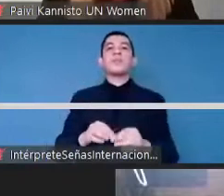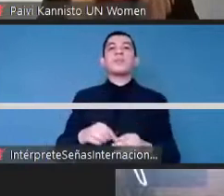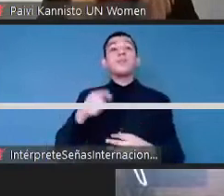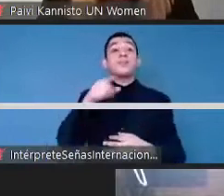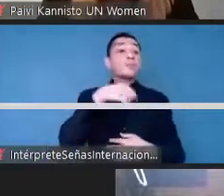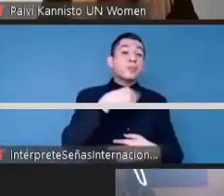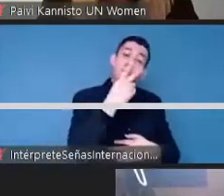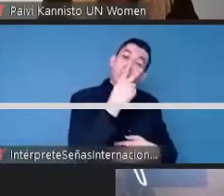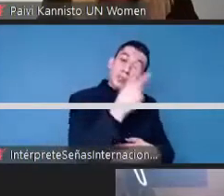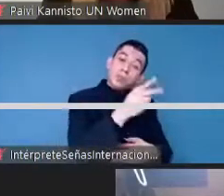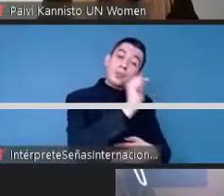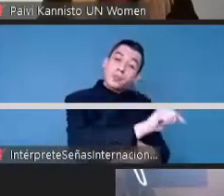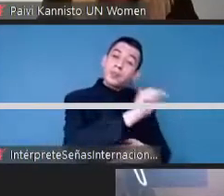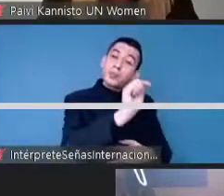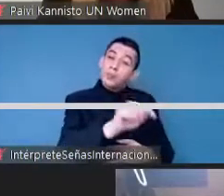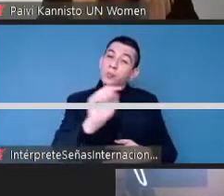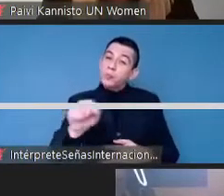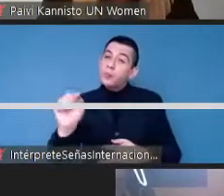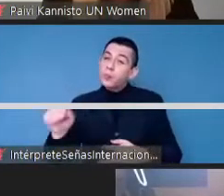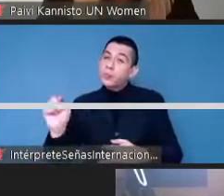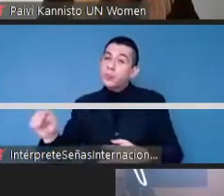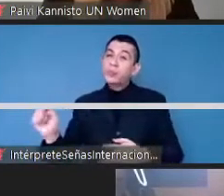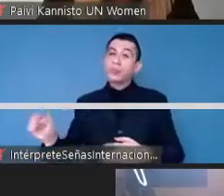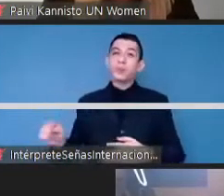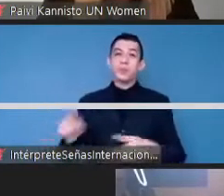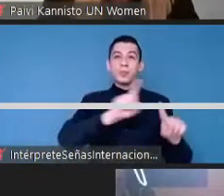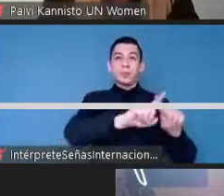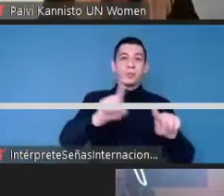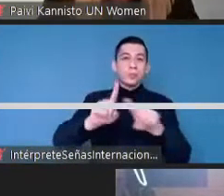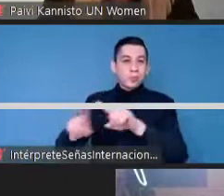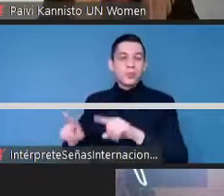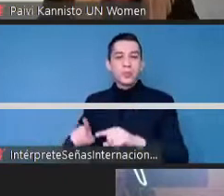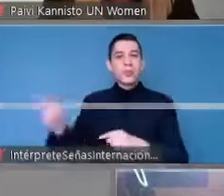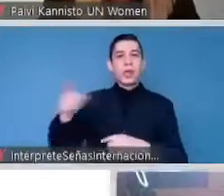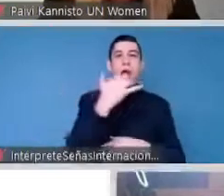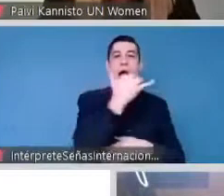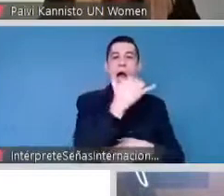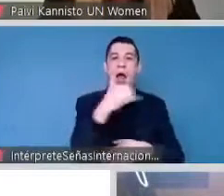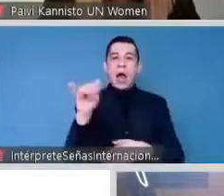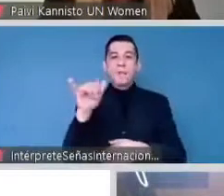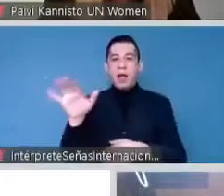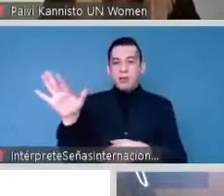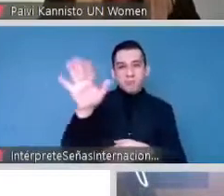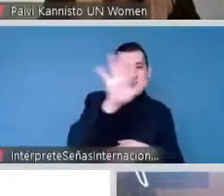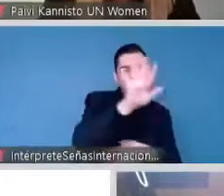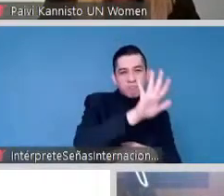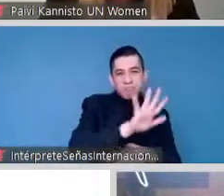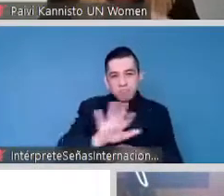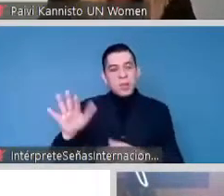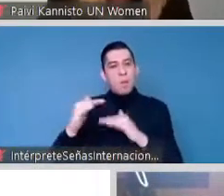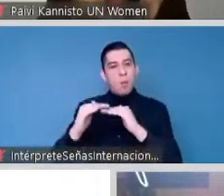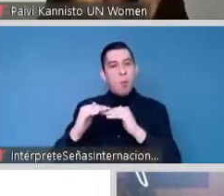our concern is that it is a criminal enterprise and it's not an organized kind of